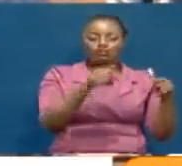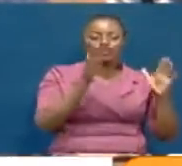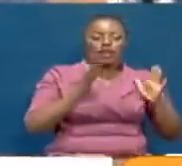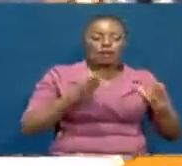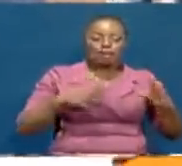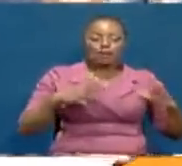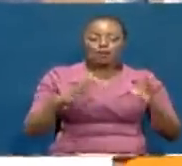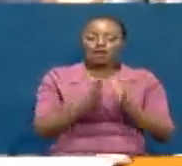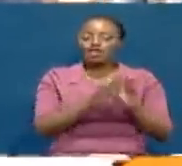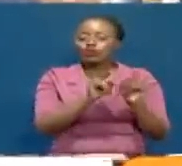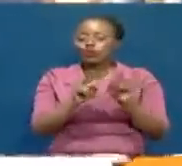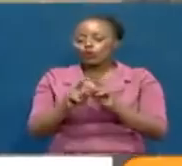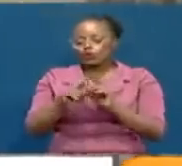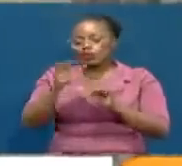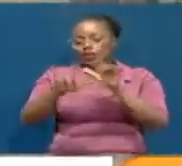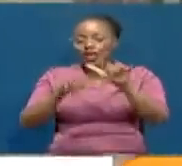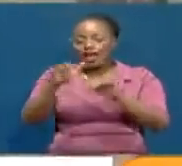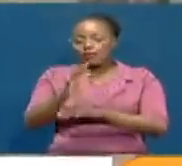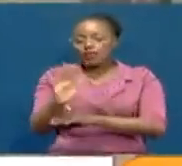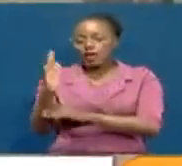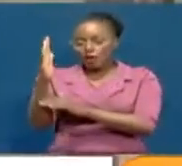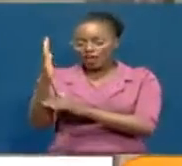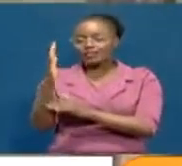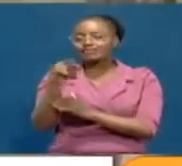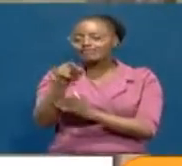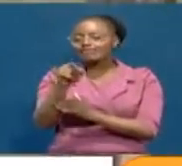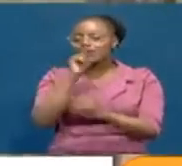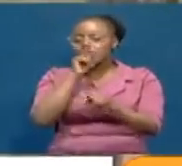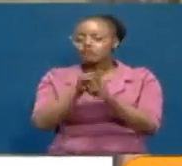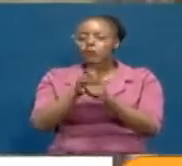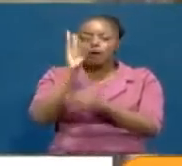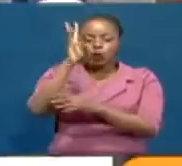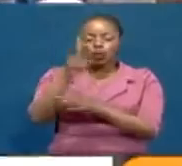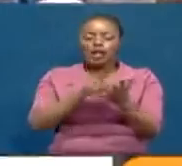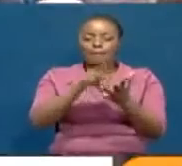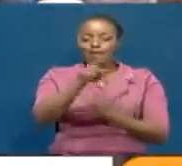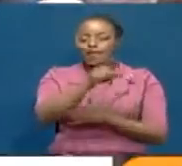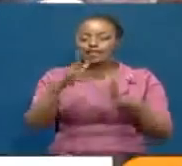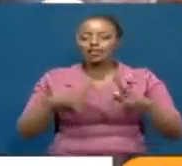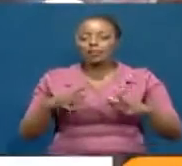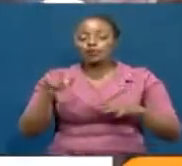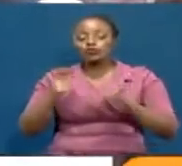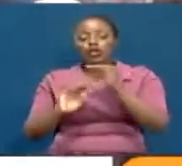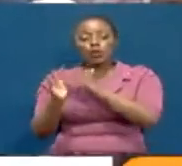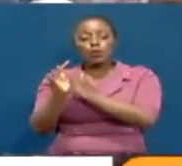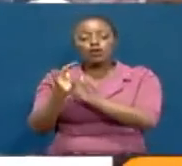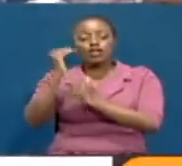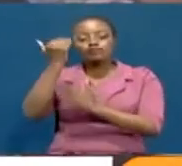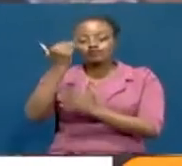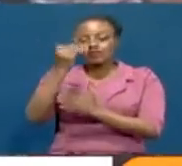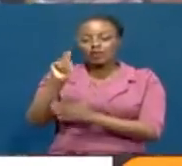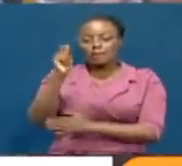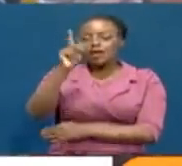claimed lives and loss of property. And with that, he promised compensation. Leo asubuhi Mheshimiwa Rais ameamuru